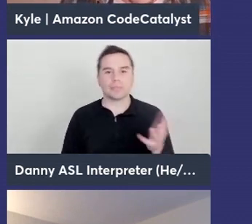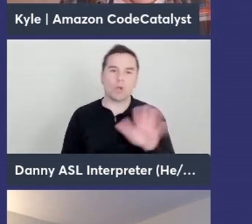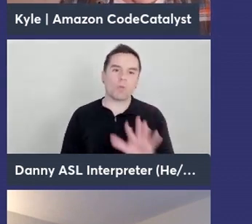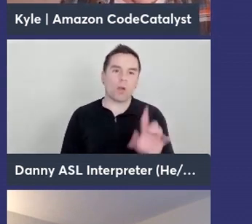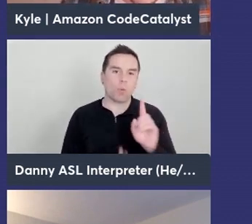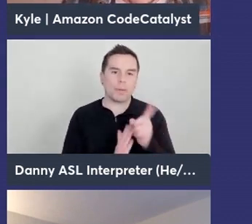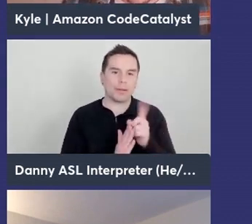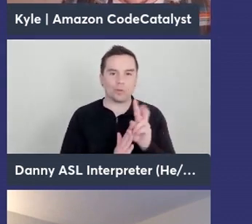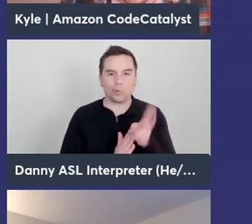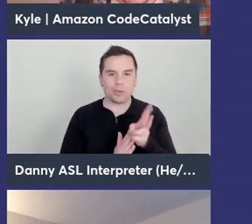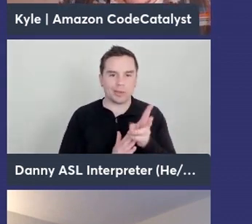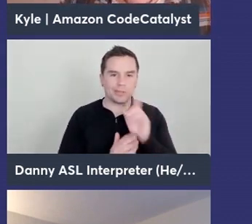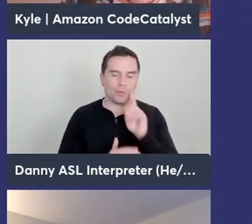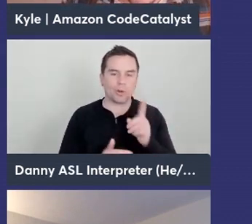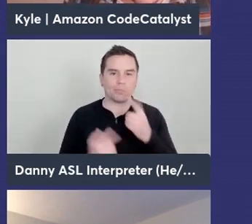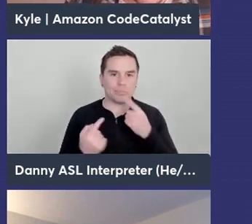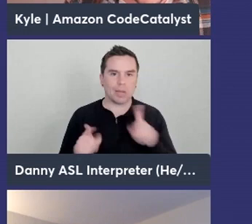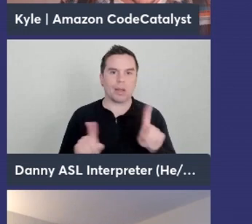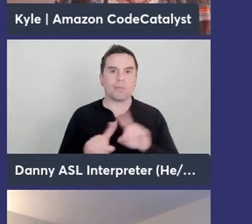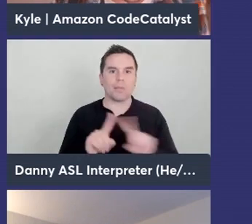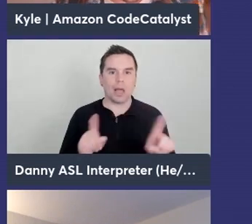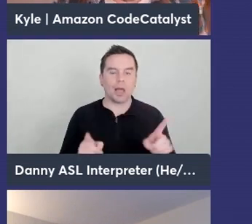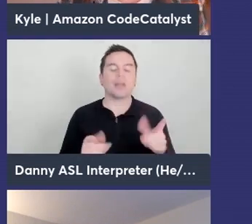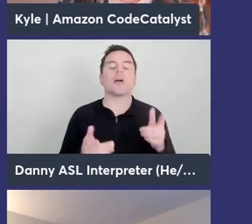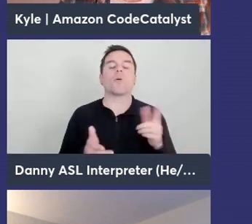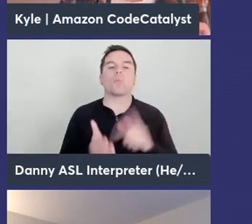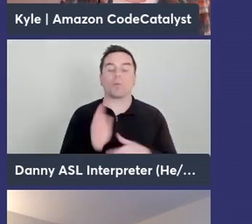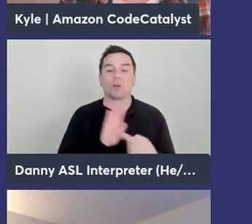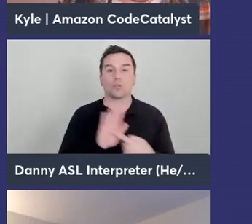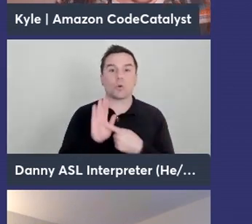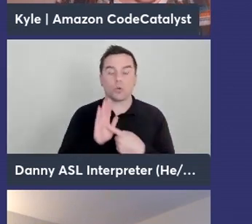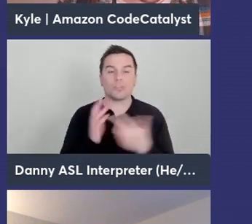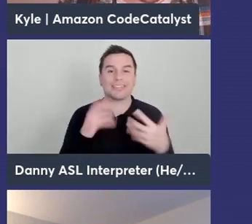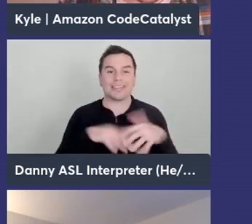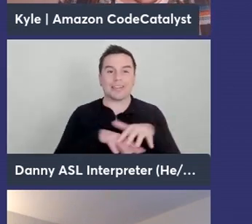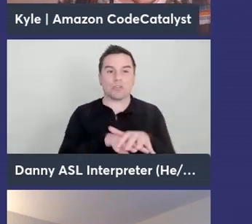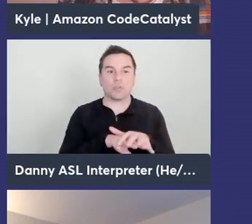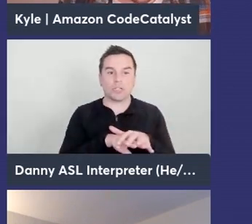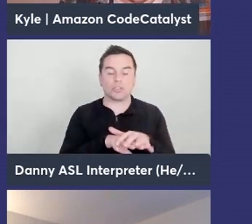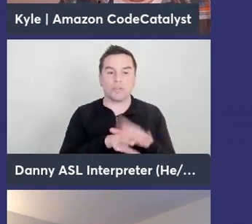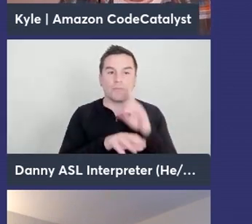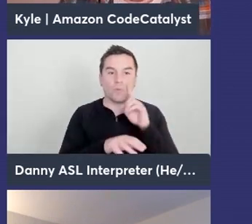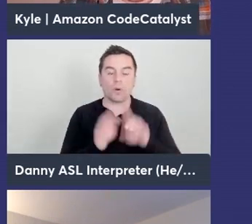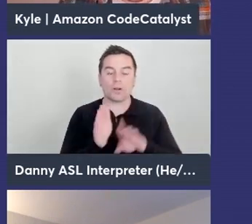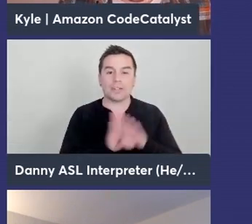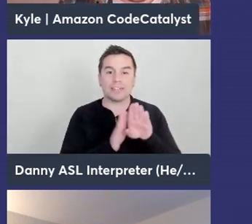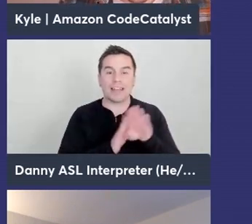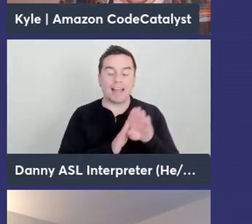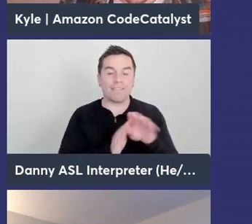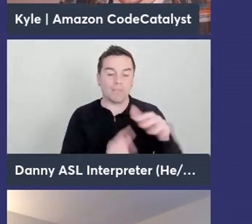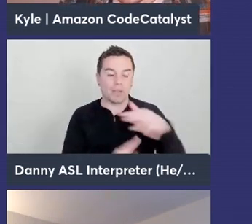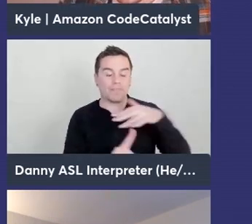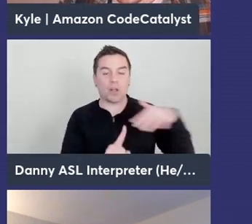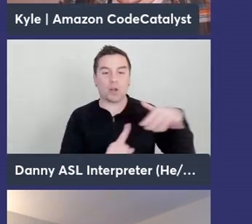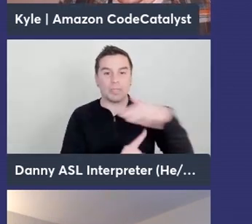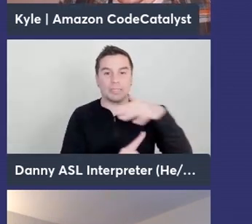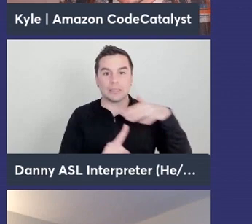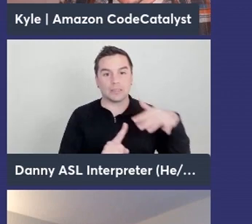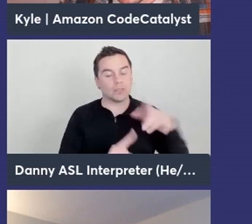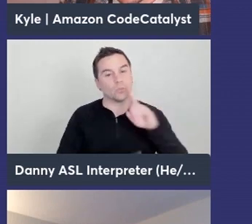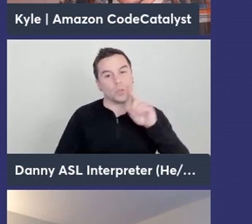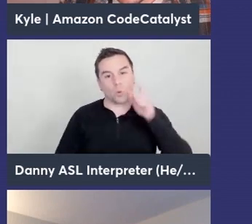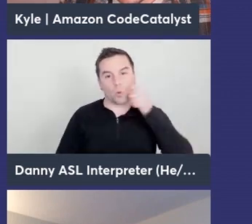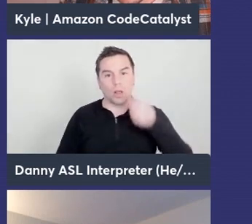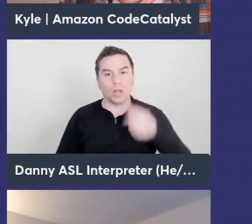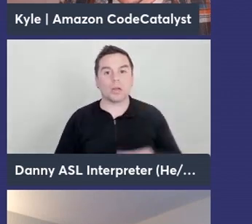show for all the JetBrains fans out there, this integration is super cool for dev environments. And actually, I think I can